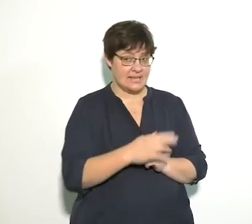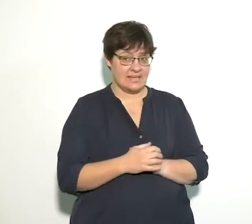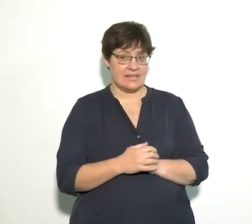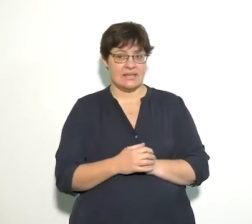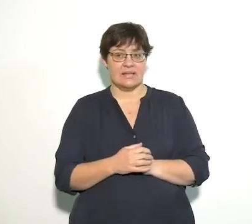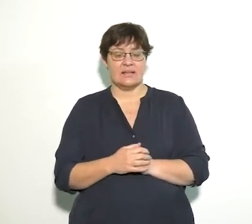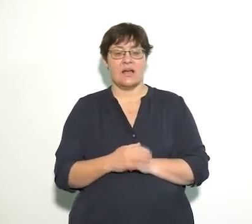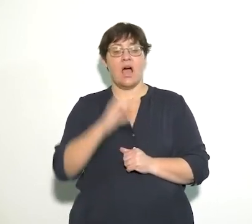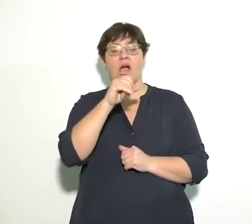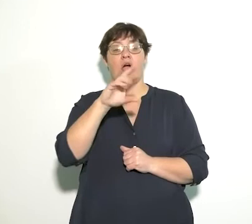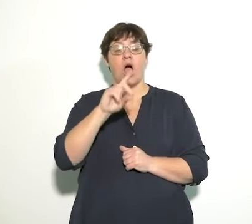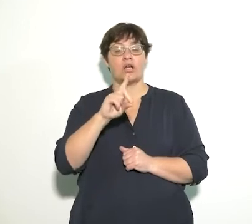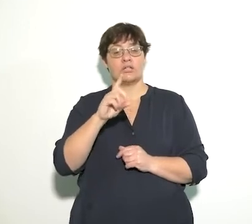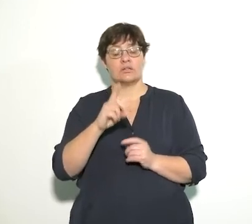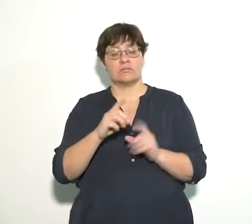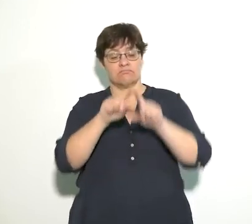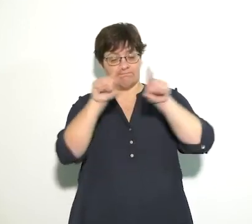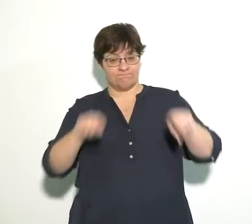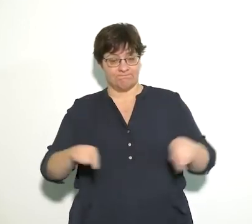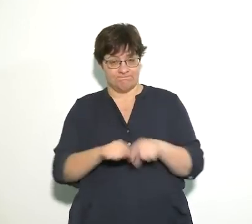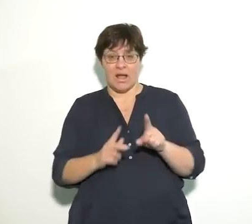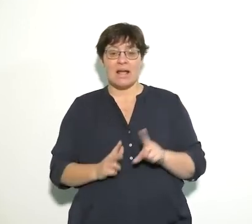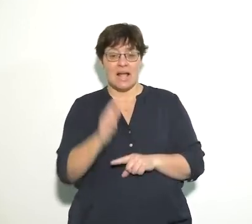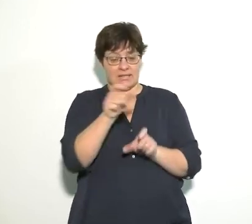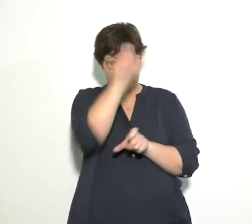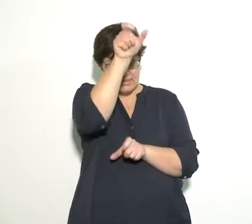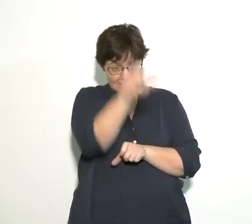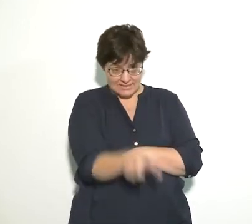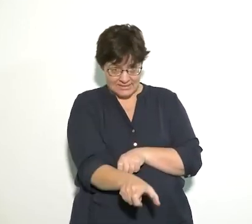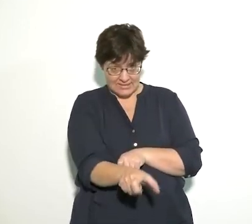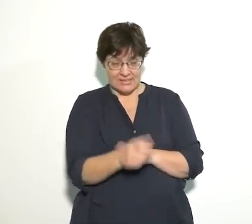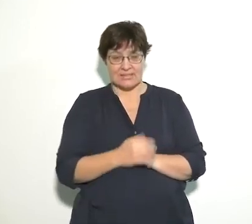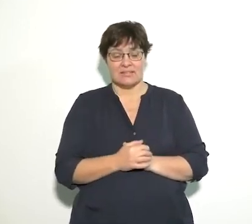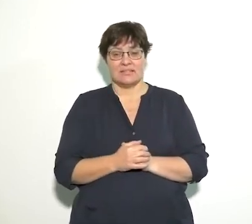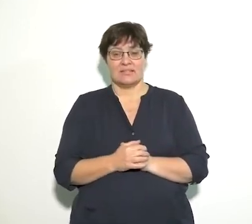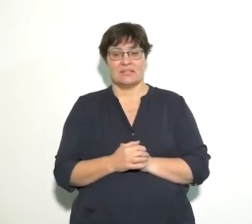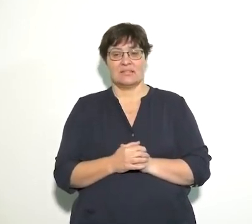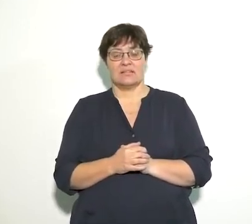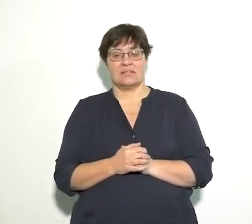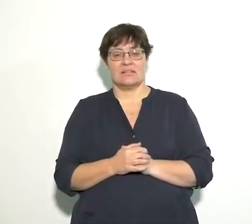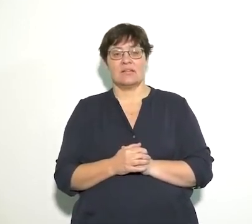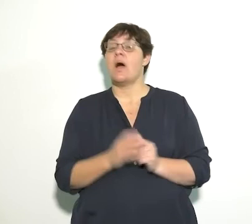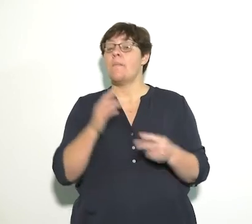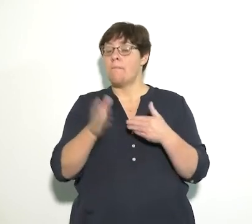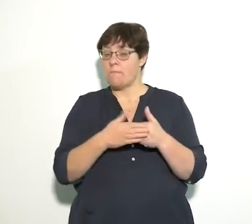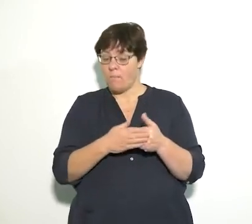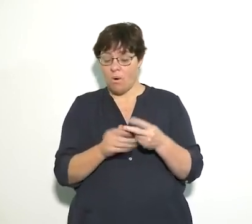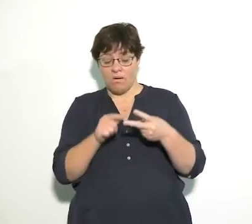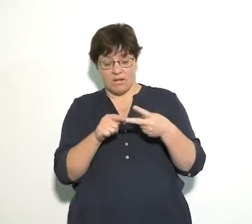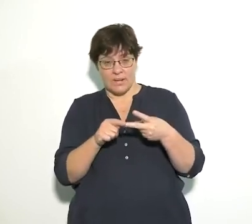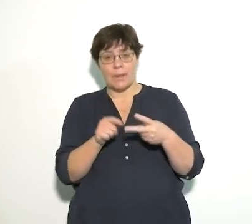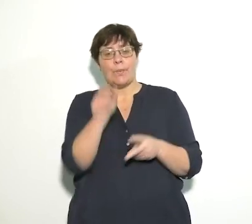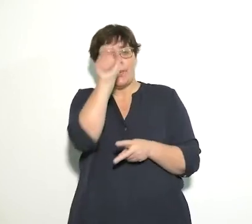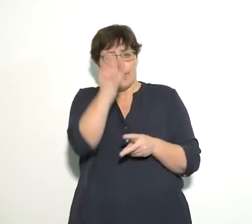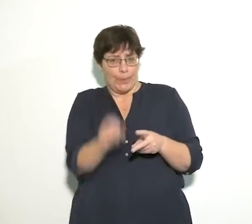scissors, a cardboard box cut out that is in a long rectangular shape, a cardboard box cut